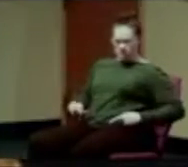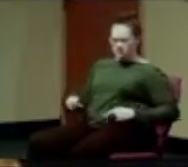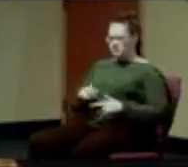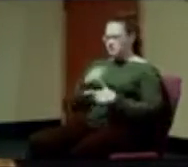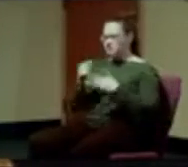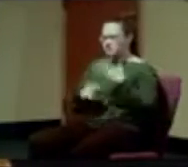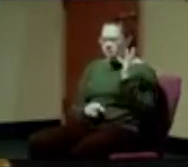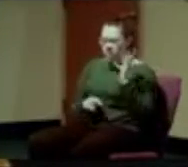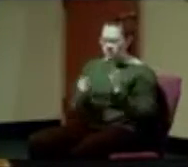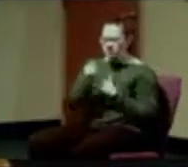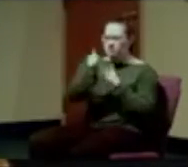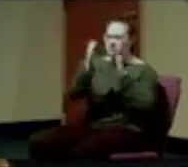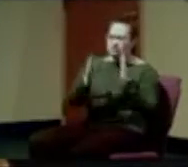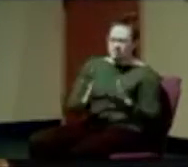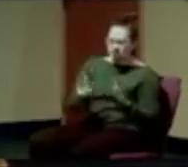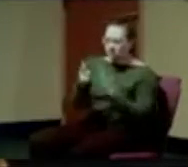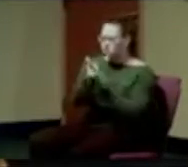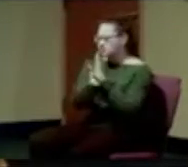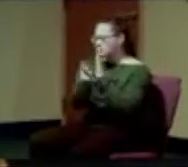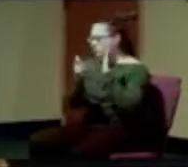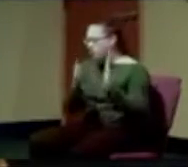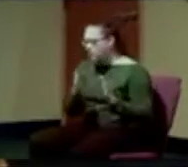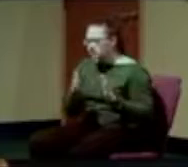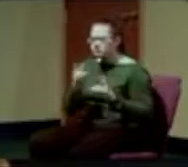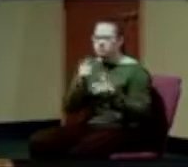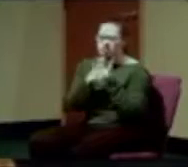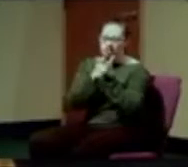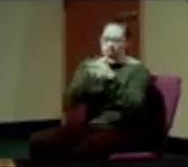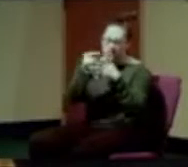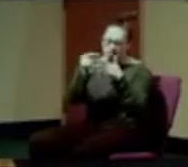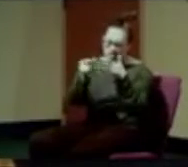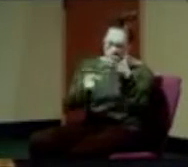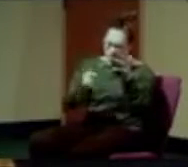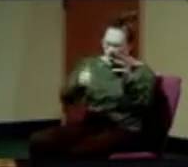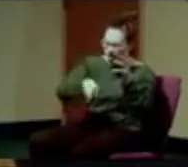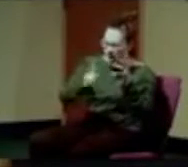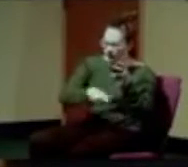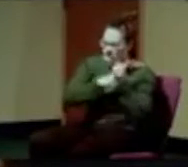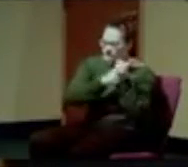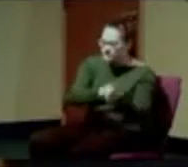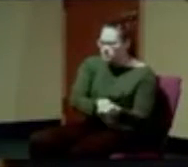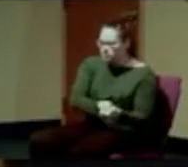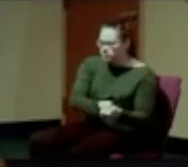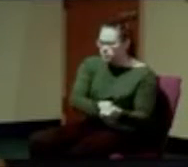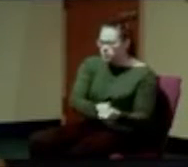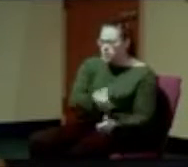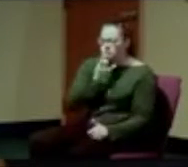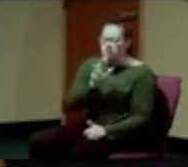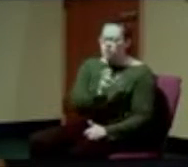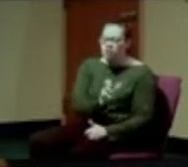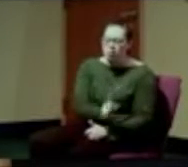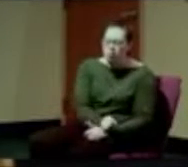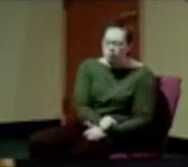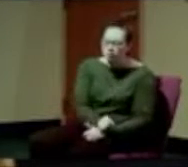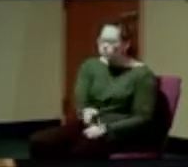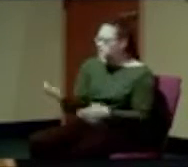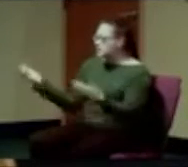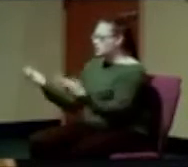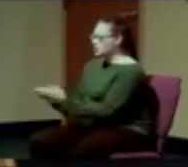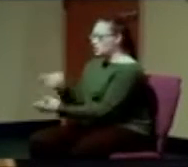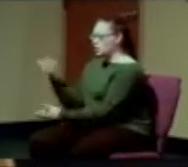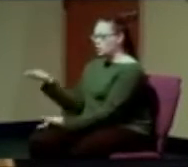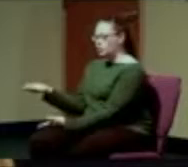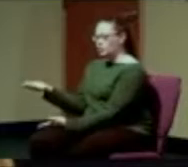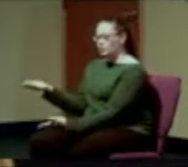religious leaders who had these laws, you had to follow and you had to do this. It was the old versus the new. And how many of